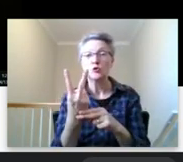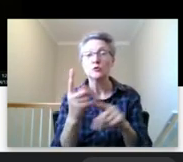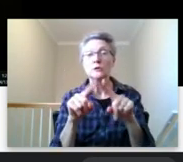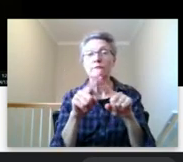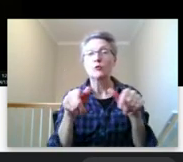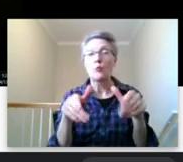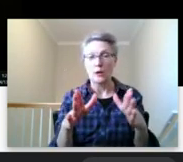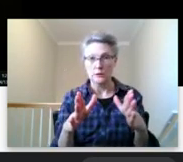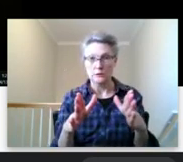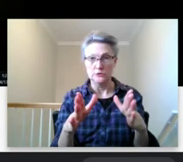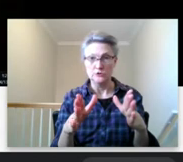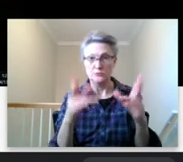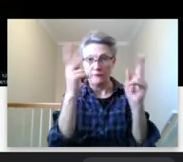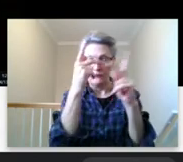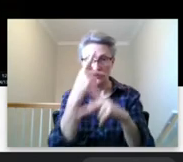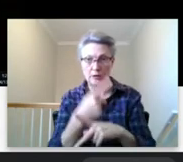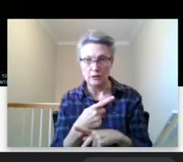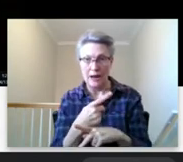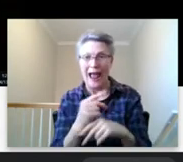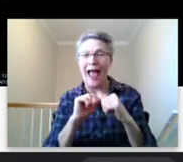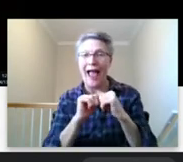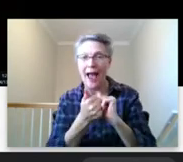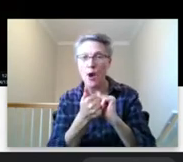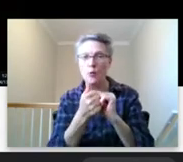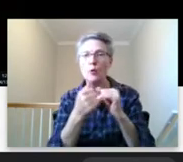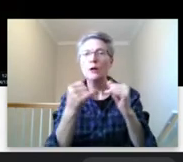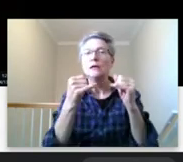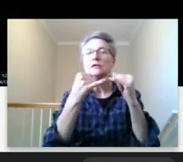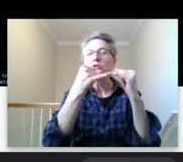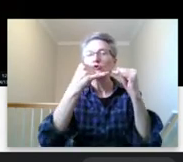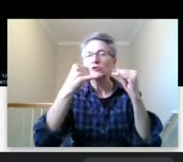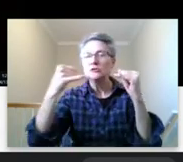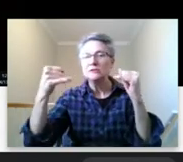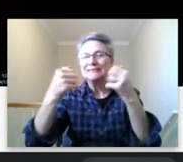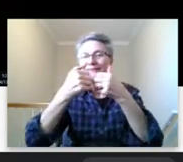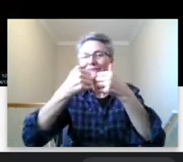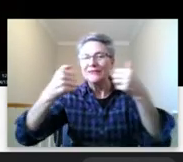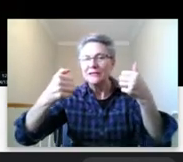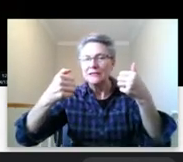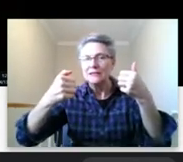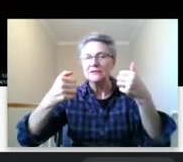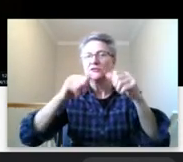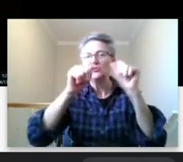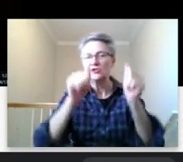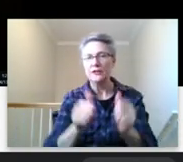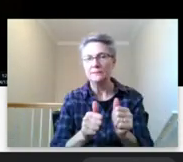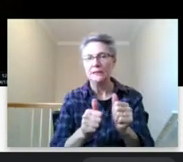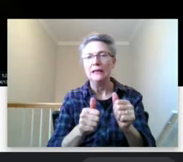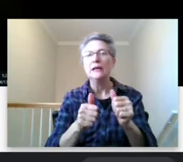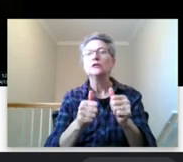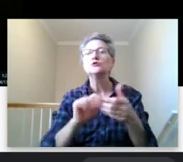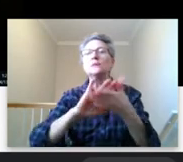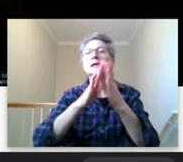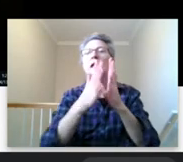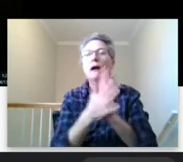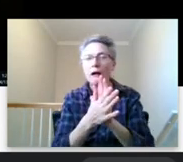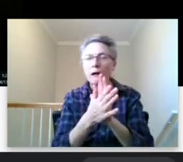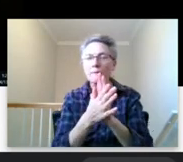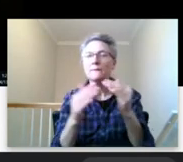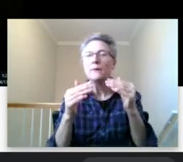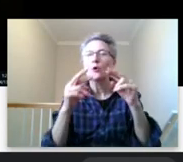ways, just by figuring out how we could split this figure into 2 rectangles that we could find the area of. I'm going to stick